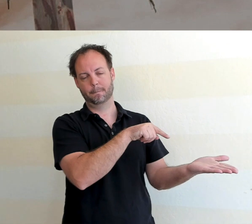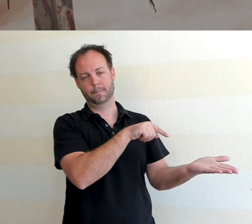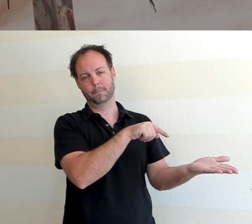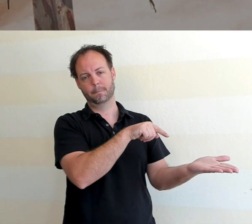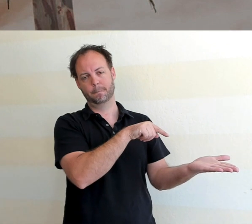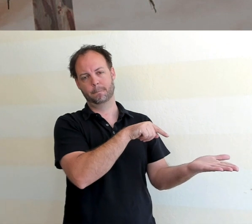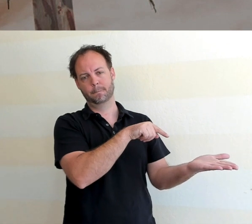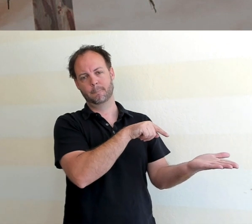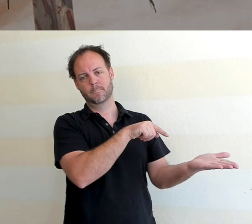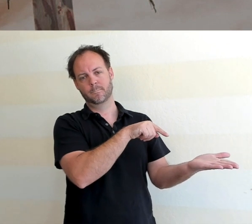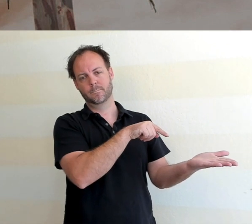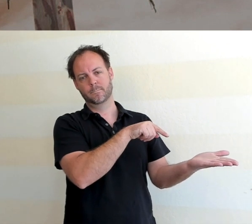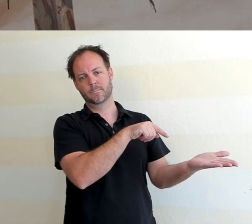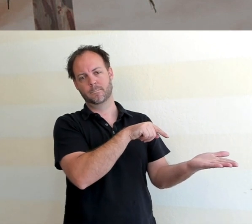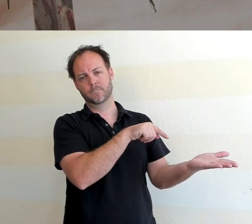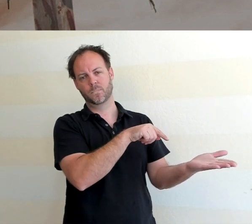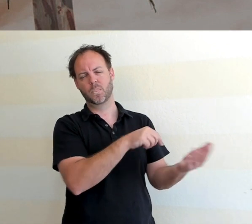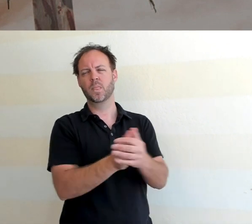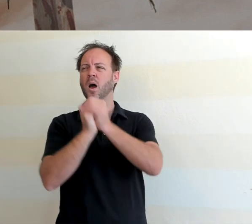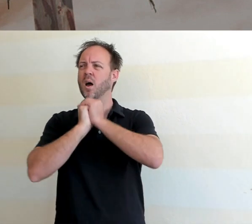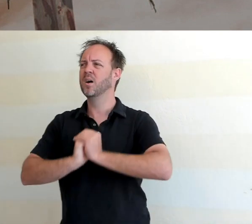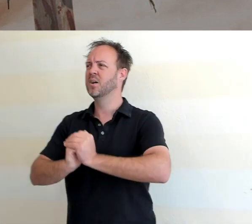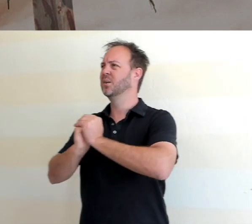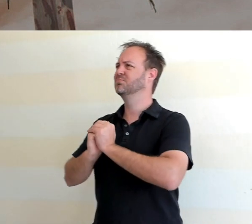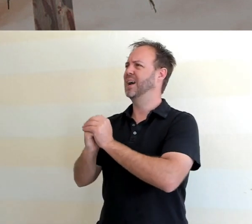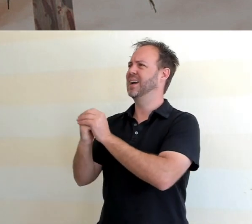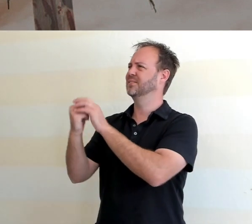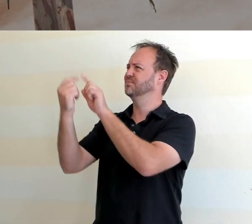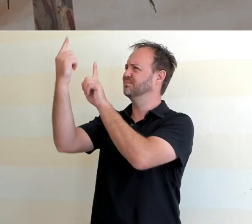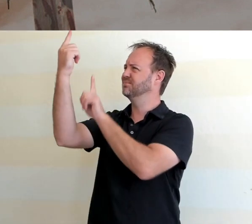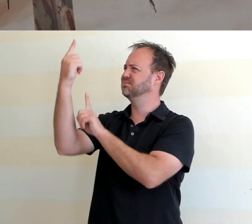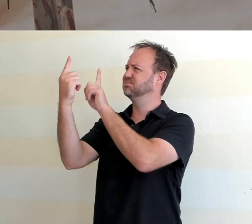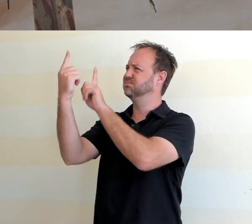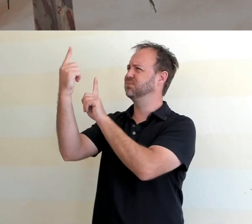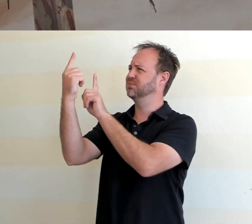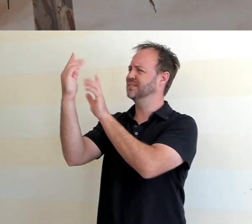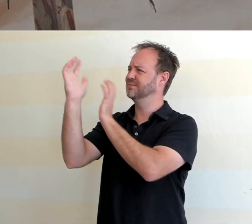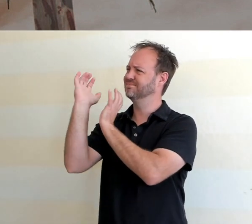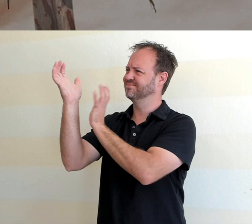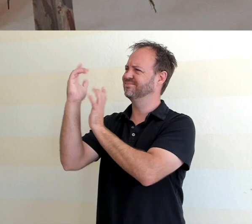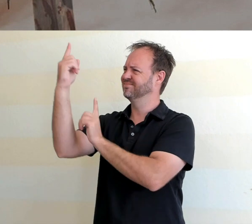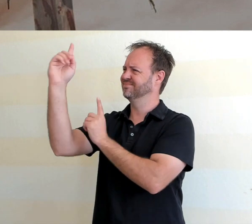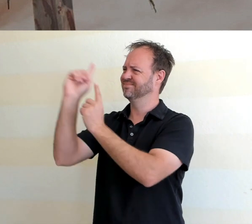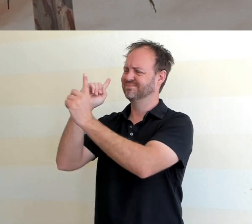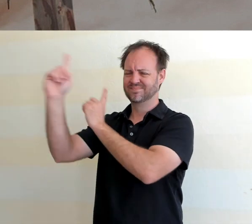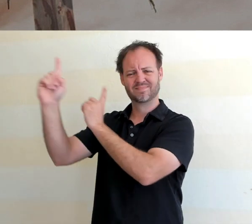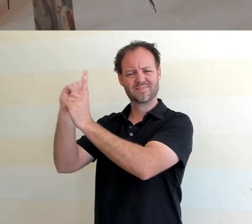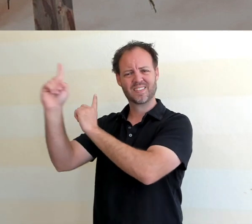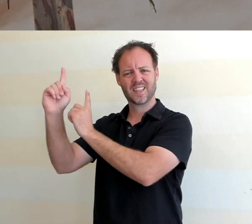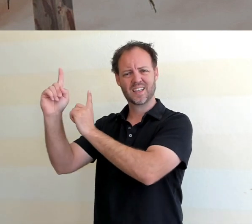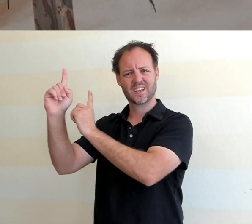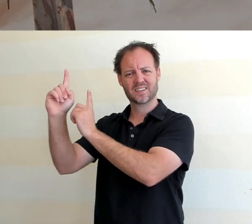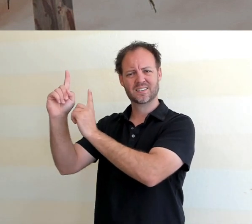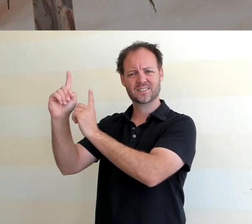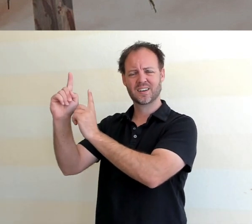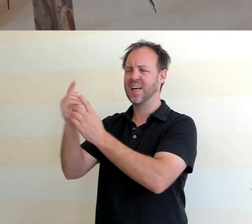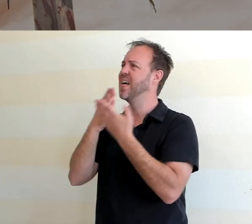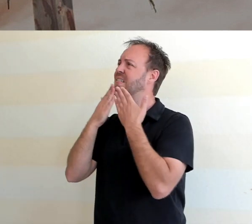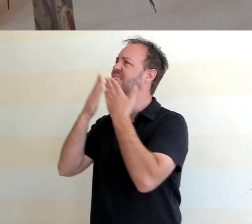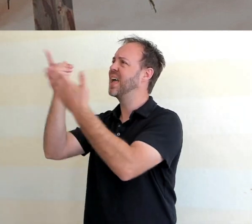Prayer is a heart-to-heart talk with God. It's a way that God has given to you to thank him and to praise